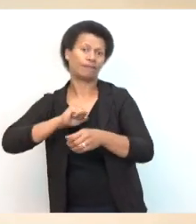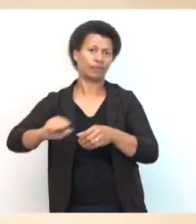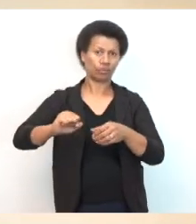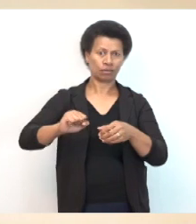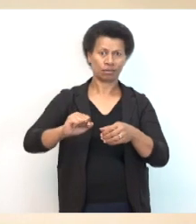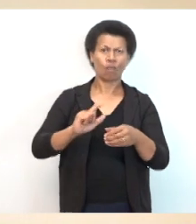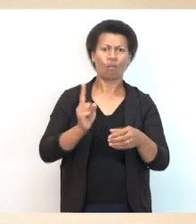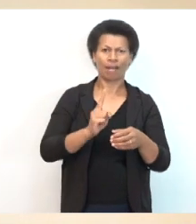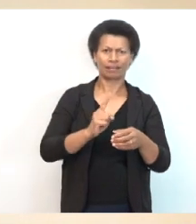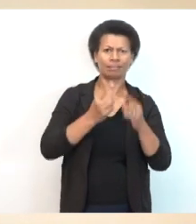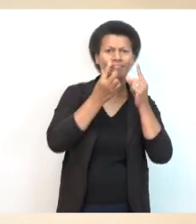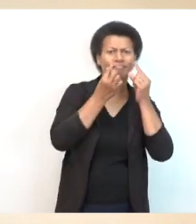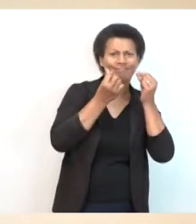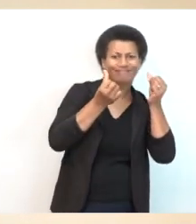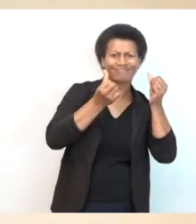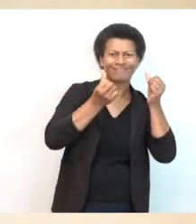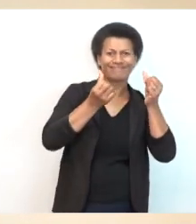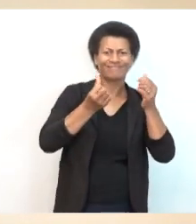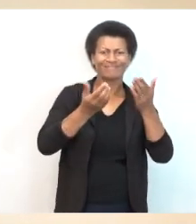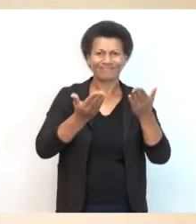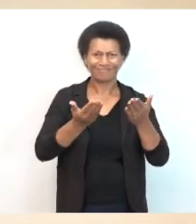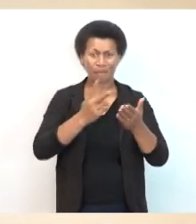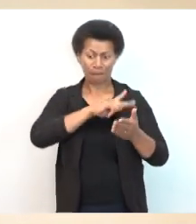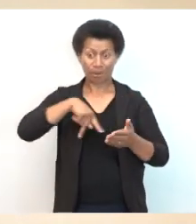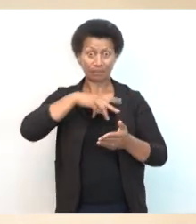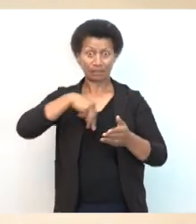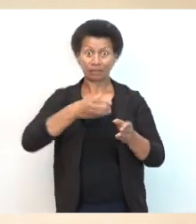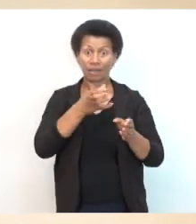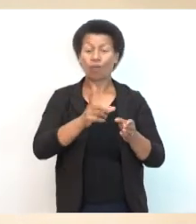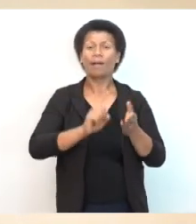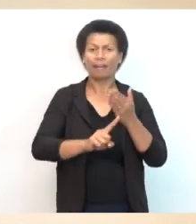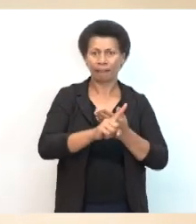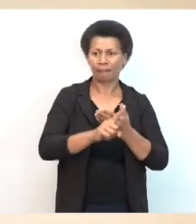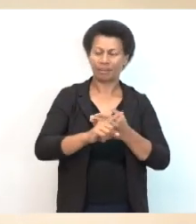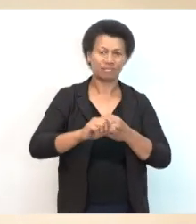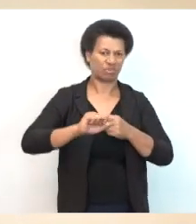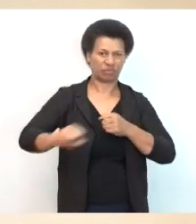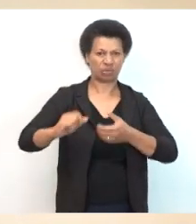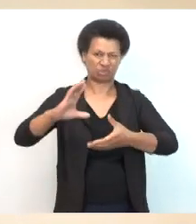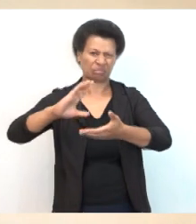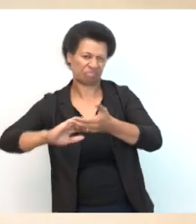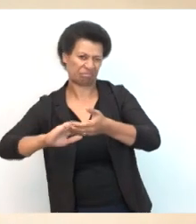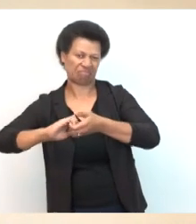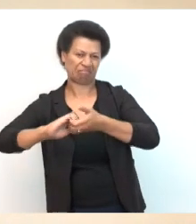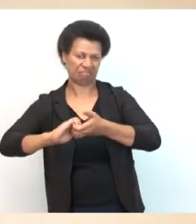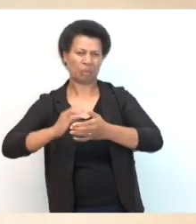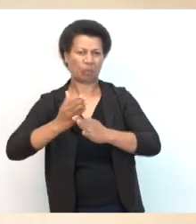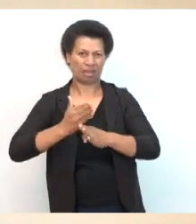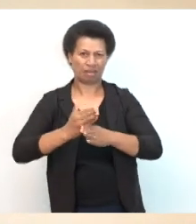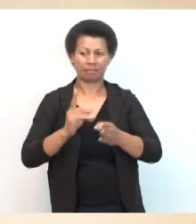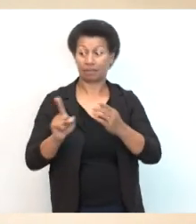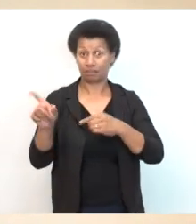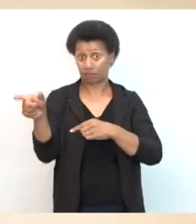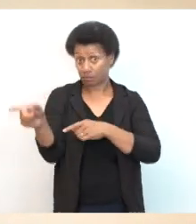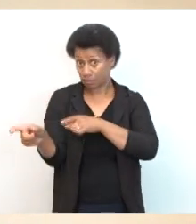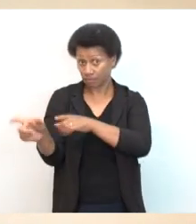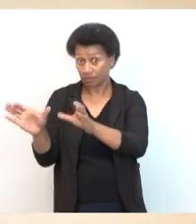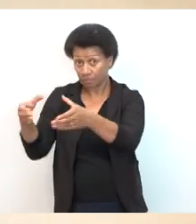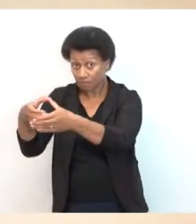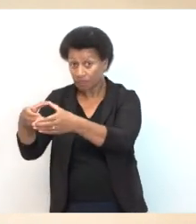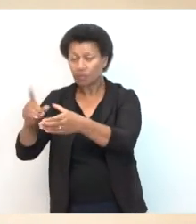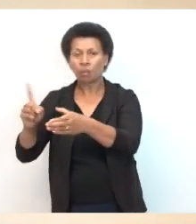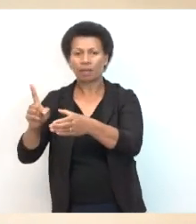Parliament by the Honorable Prime Minister, and instead choose to go down the road of competitive relationship and